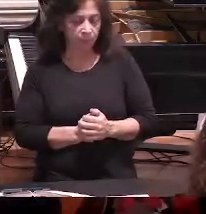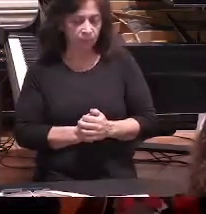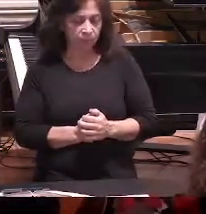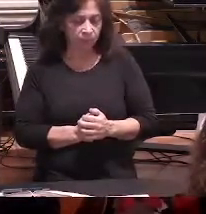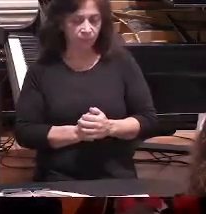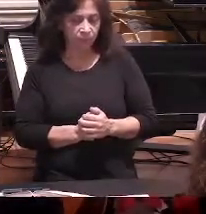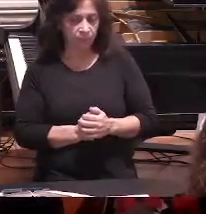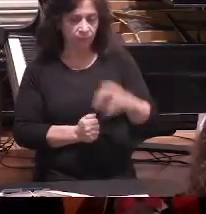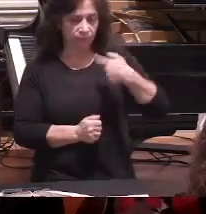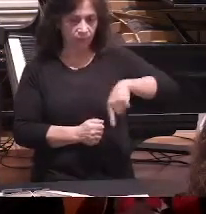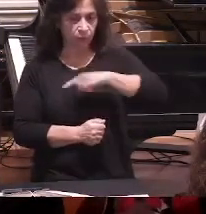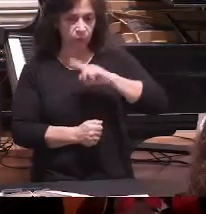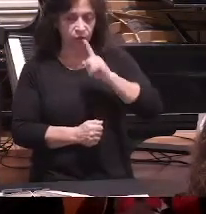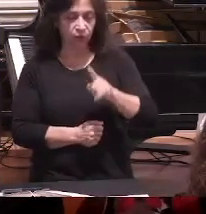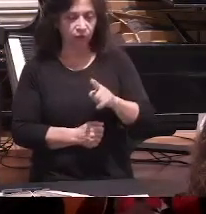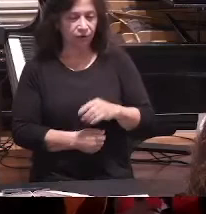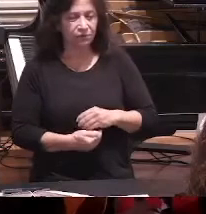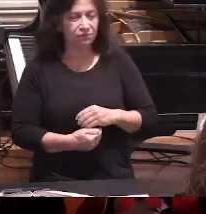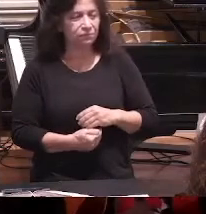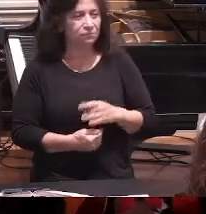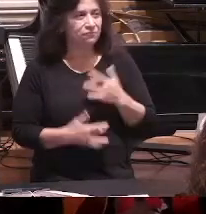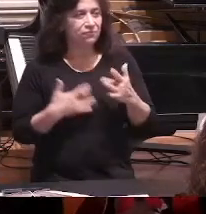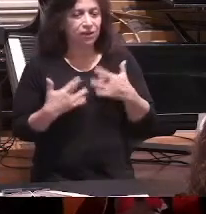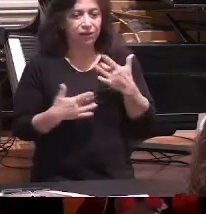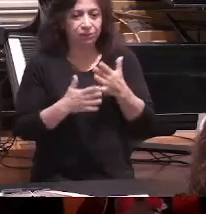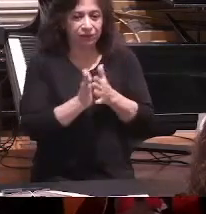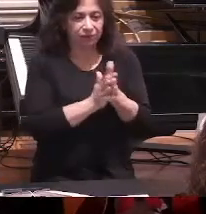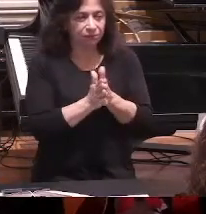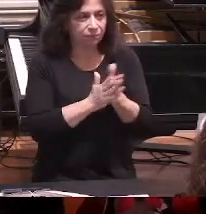we are filled with expectation.